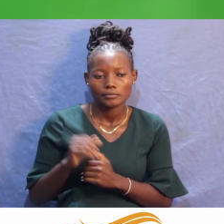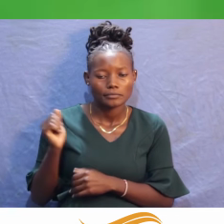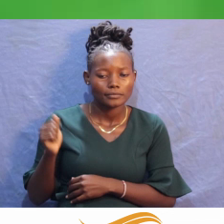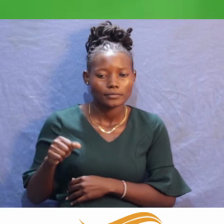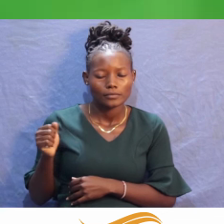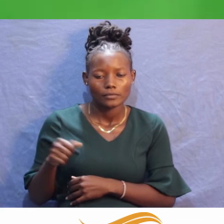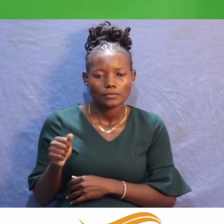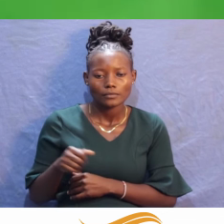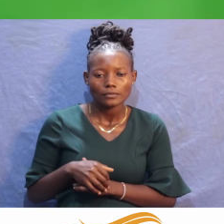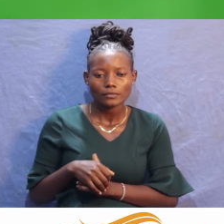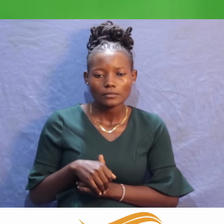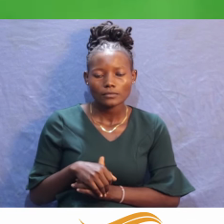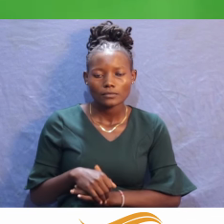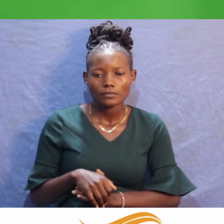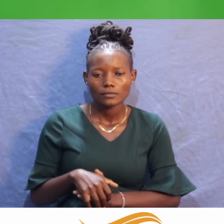Yes.